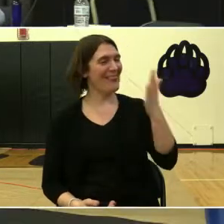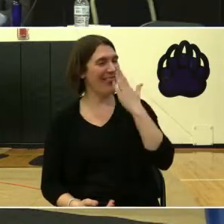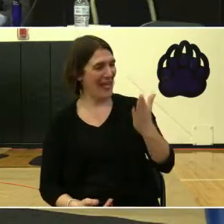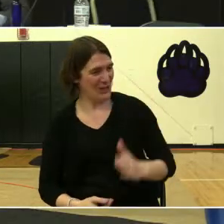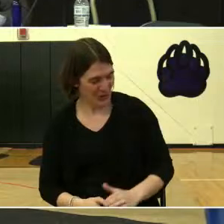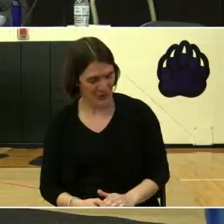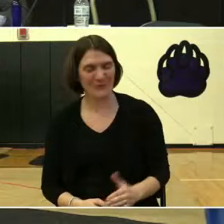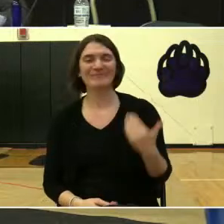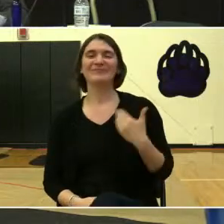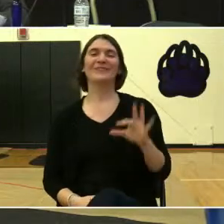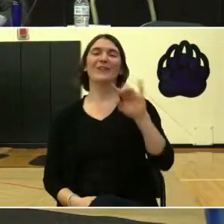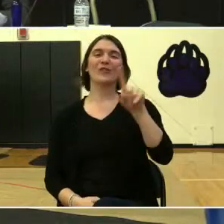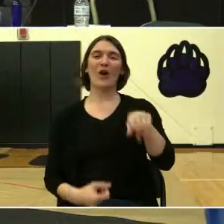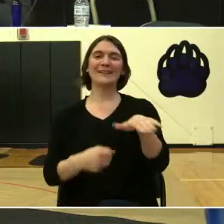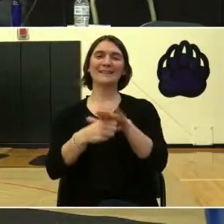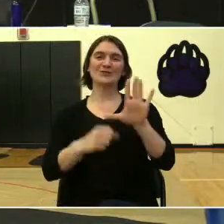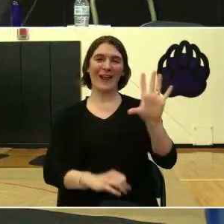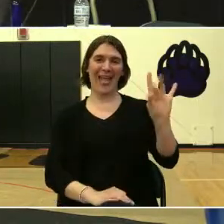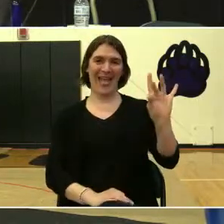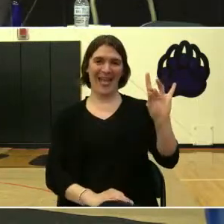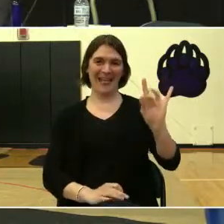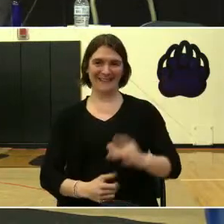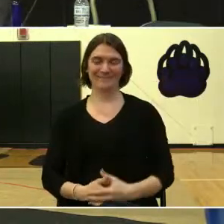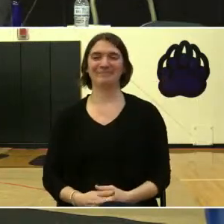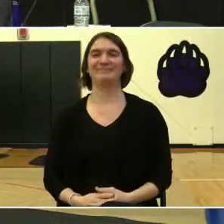moderator fron reichman District